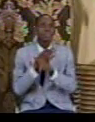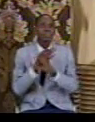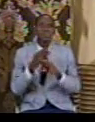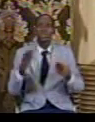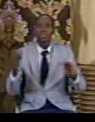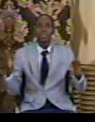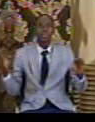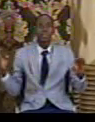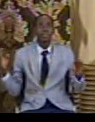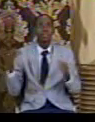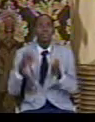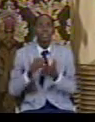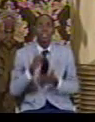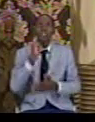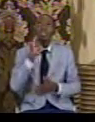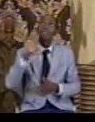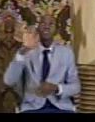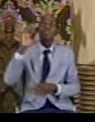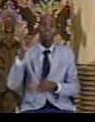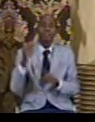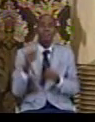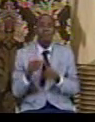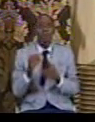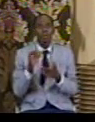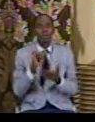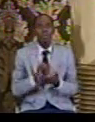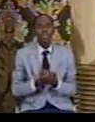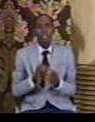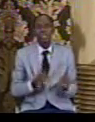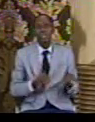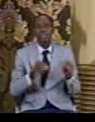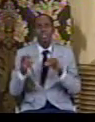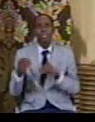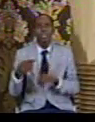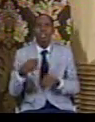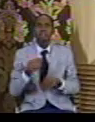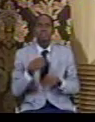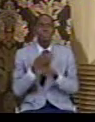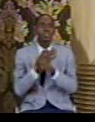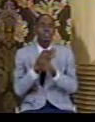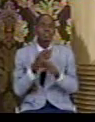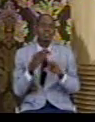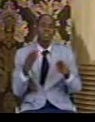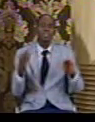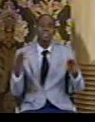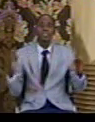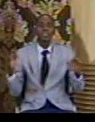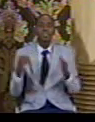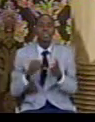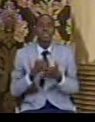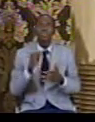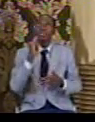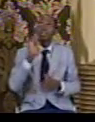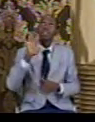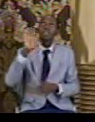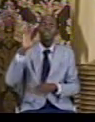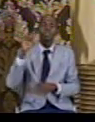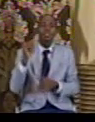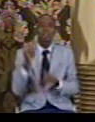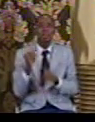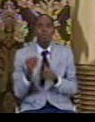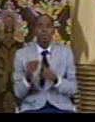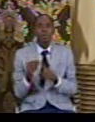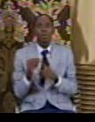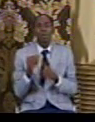Oh yes, it is the world that sets us free. It is